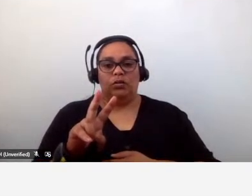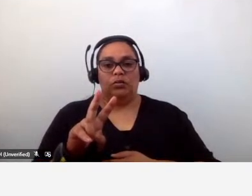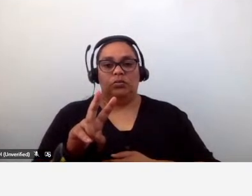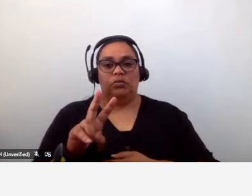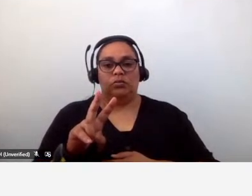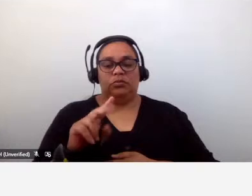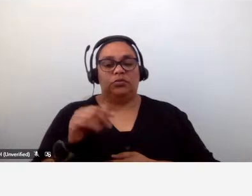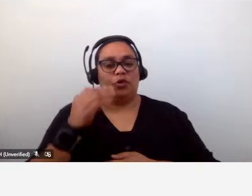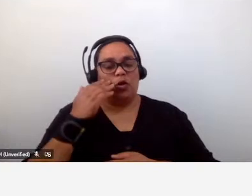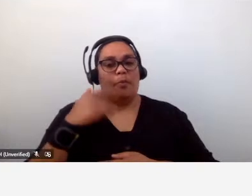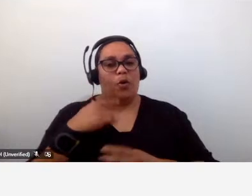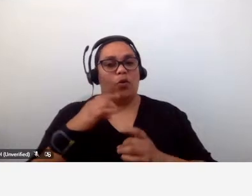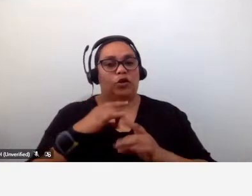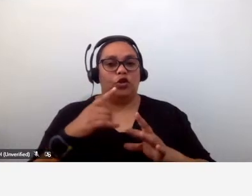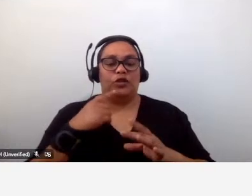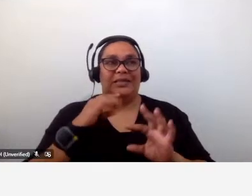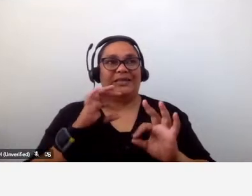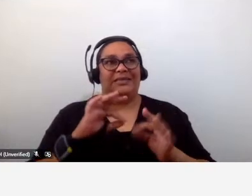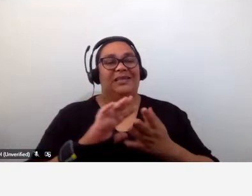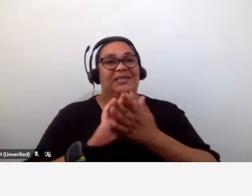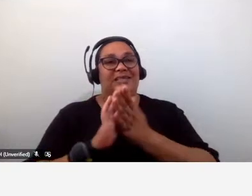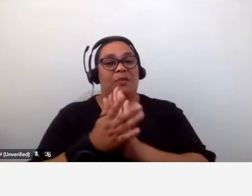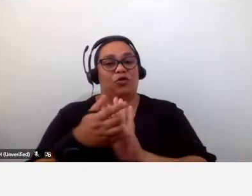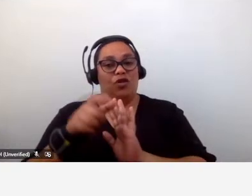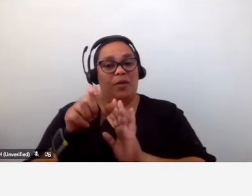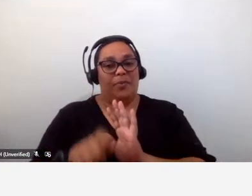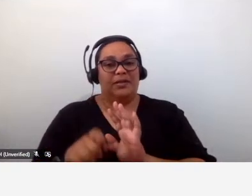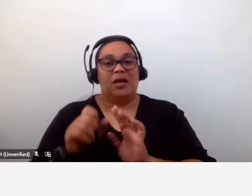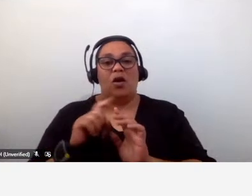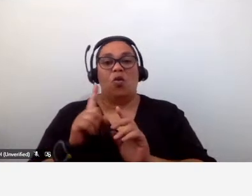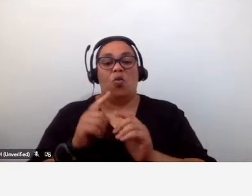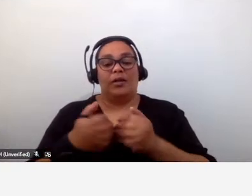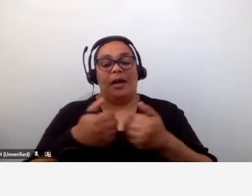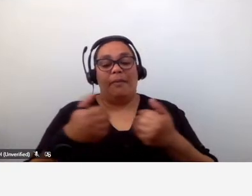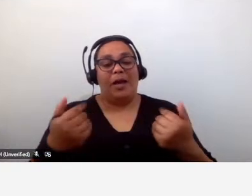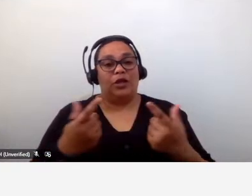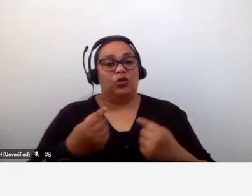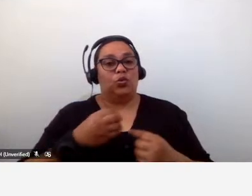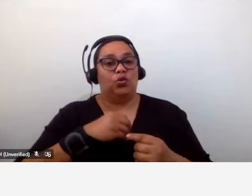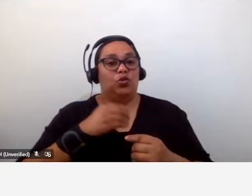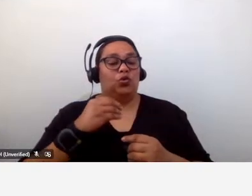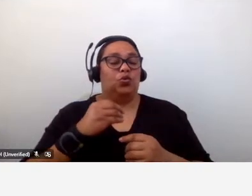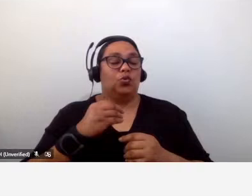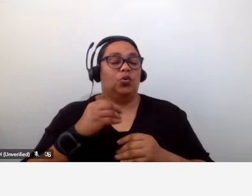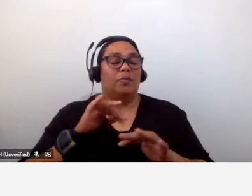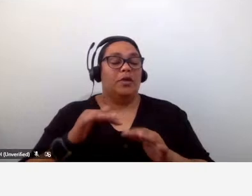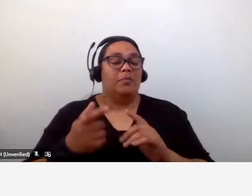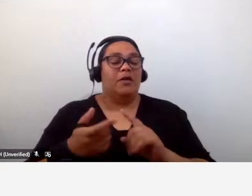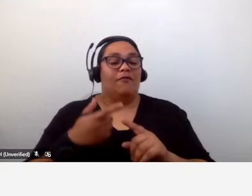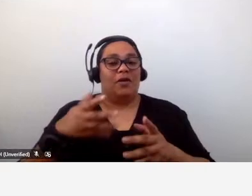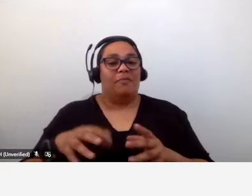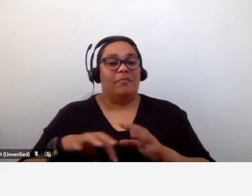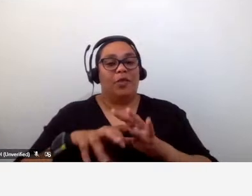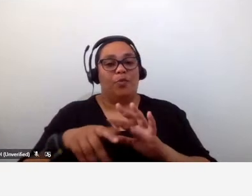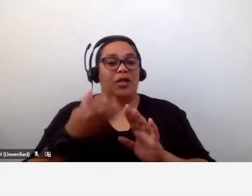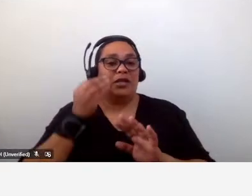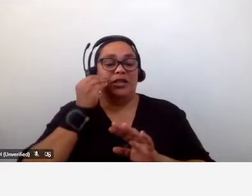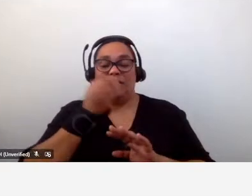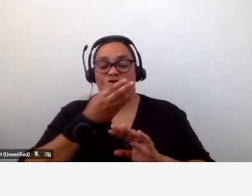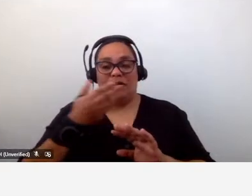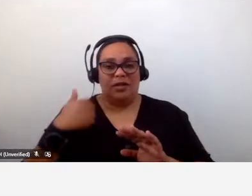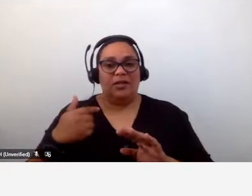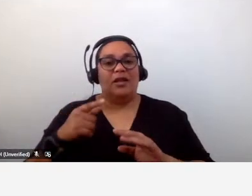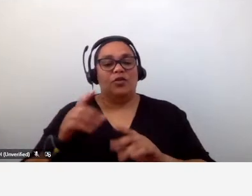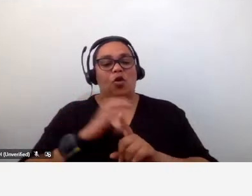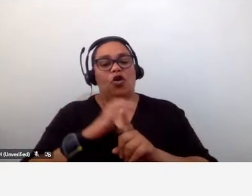you know, I want to start by saying the damage, Chairperson, that colonialism and apartheid did to the indigenous people, especially in the province, was to erase their